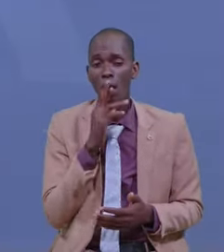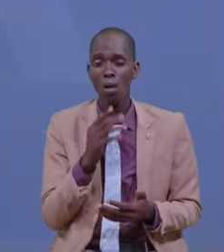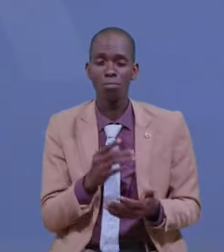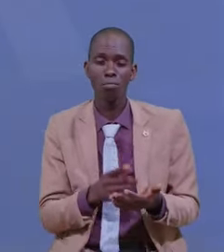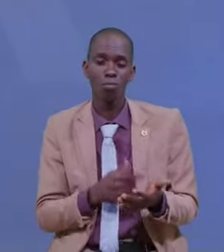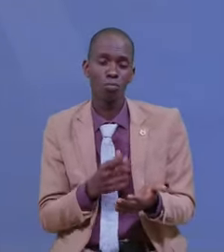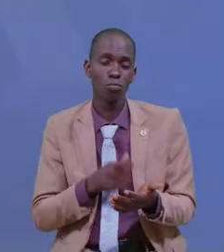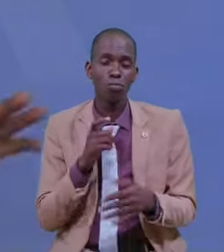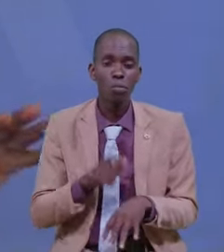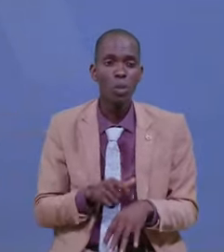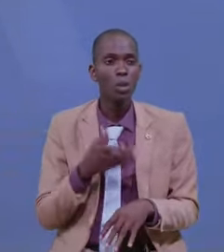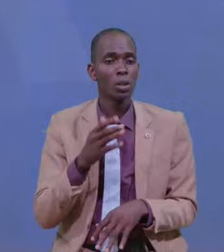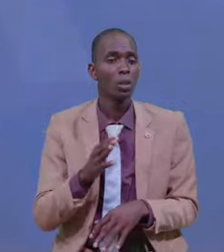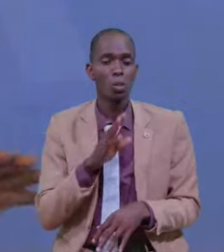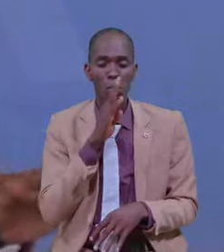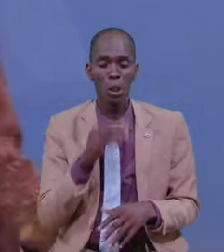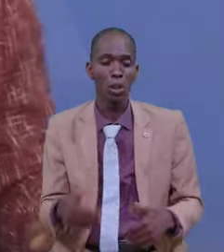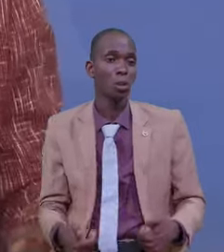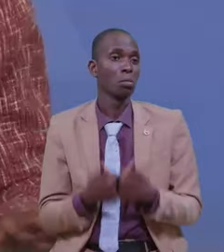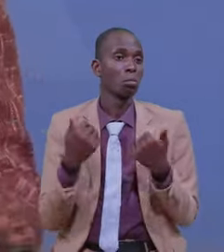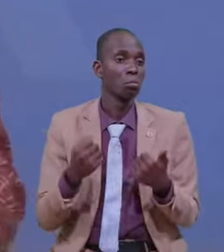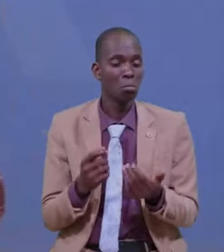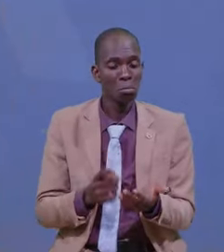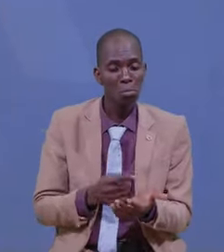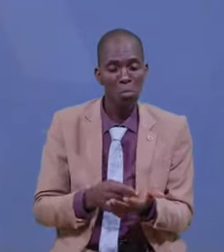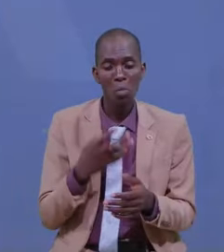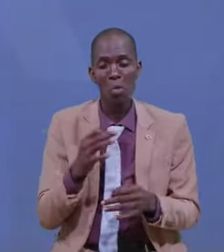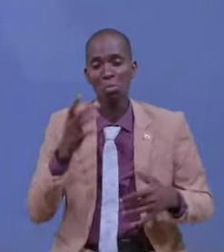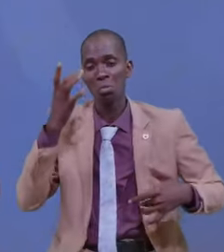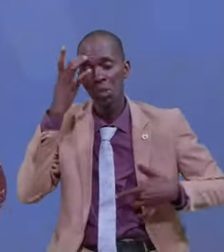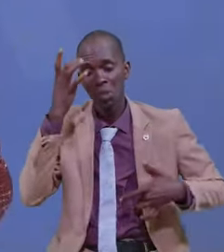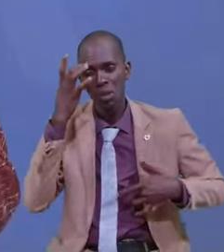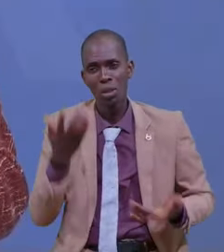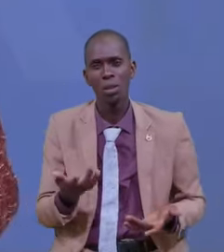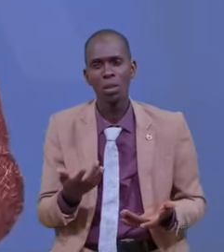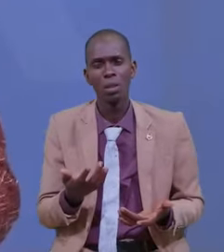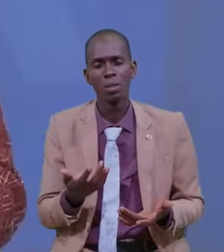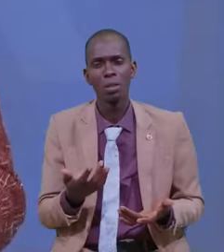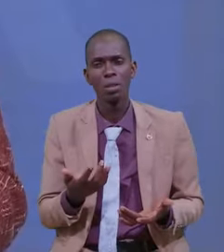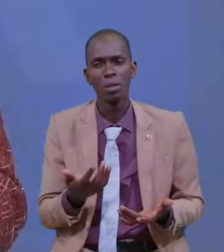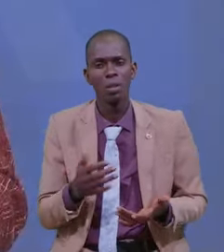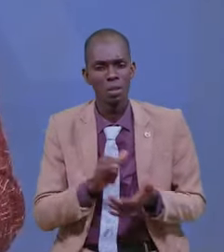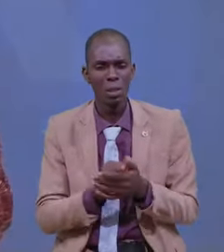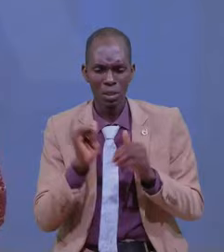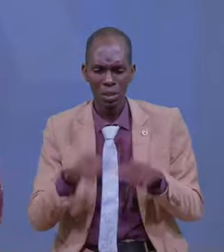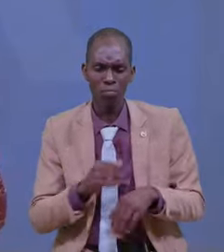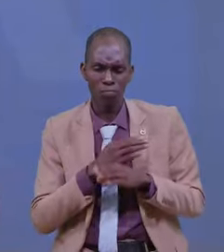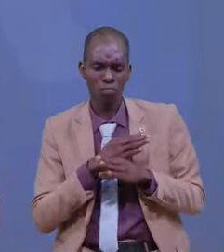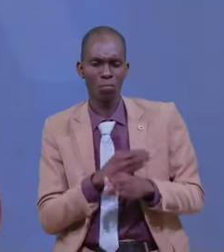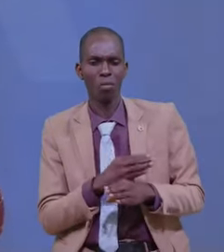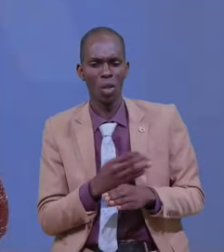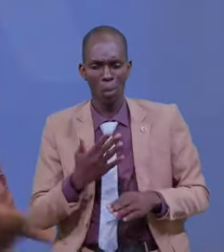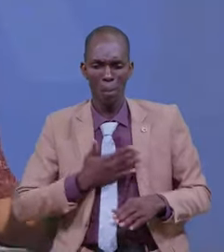challenges and times of sicknesses that will hinder my